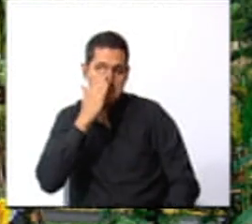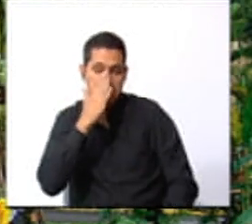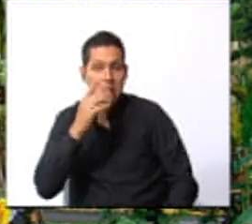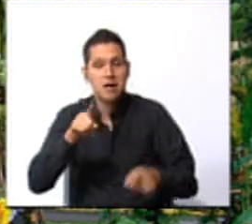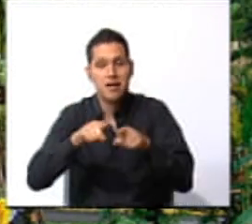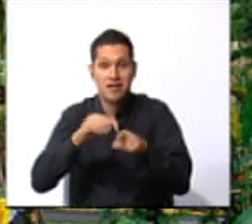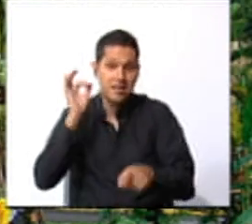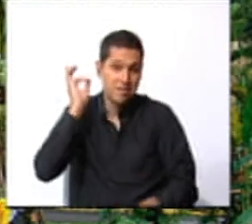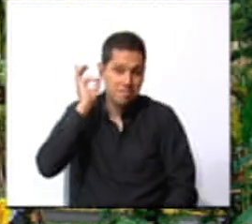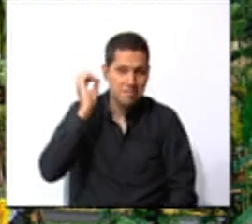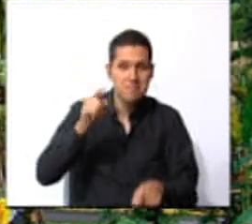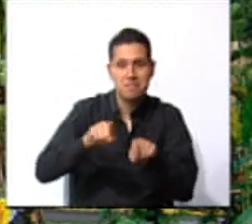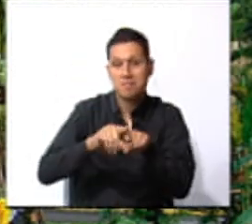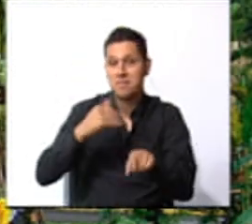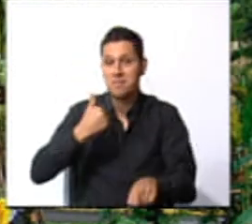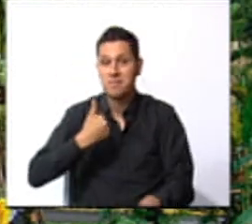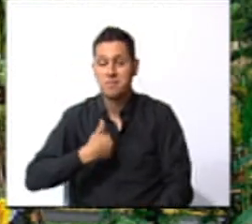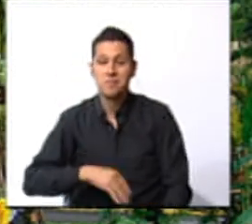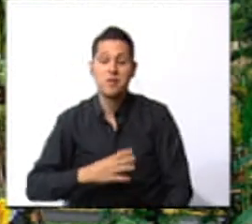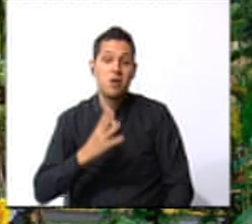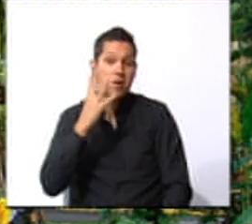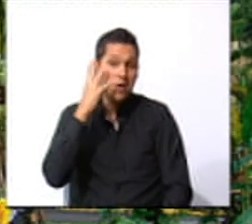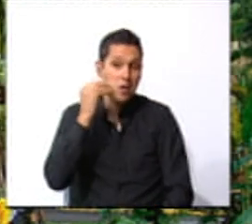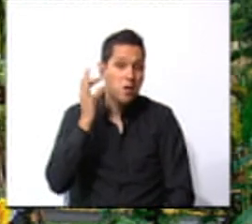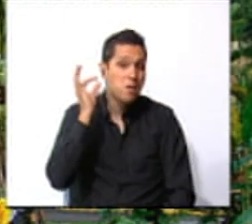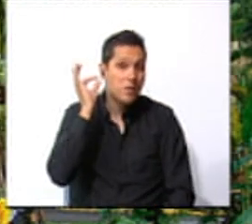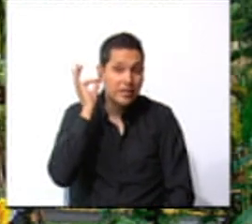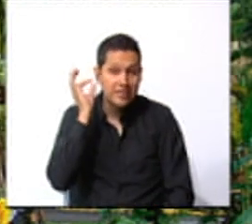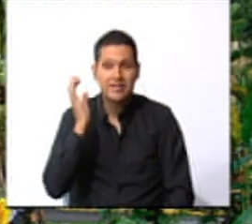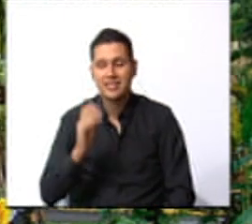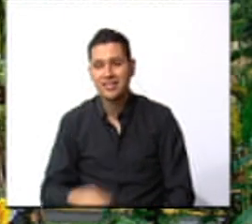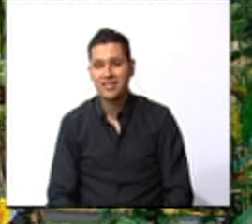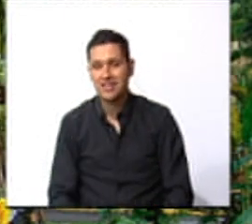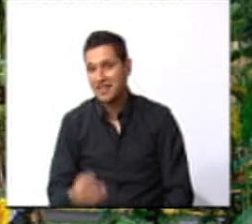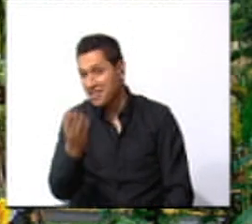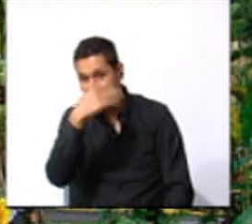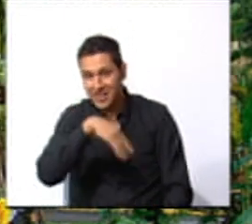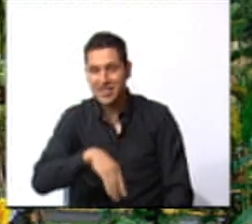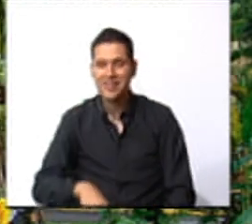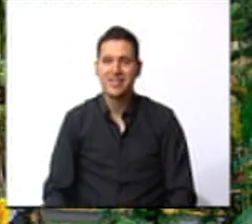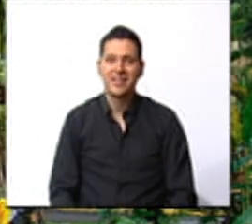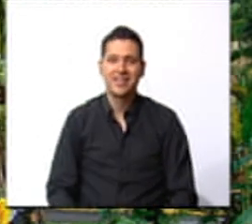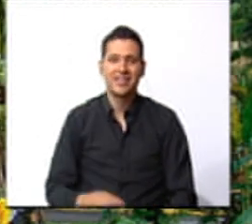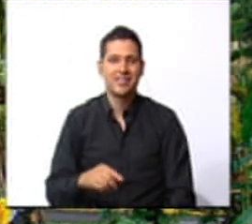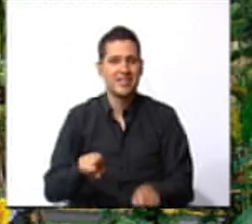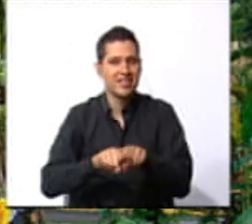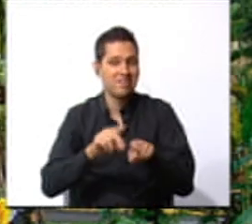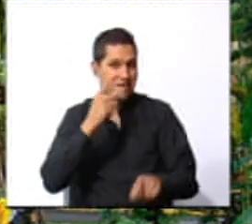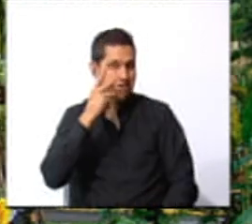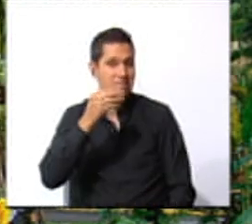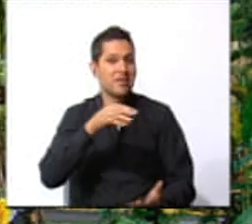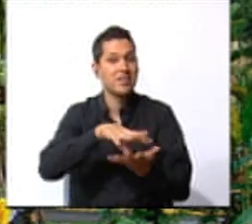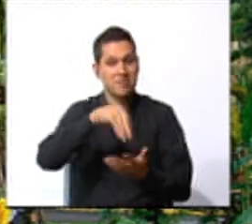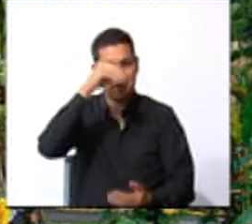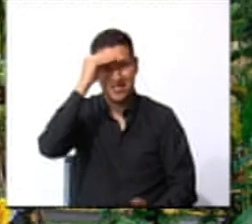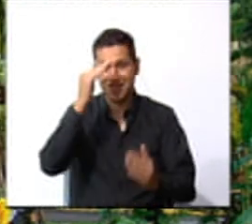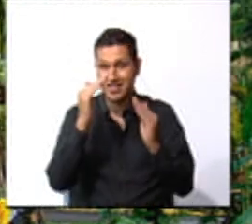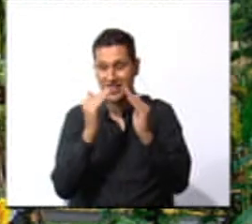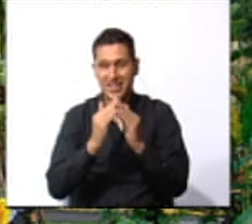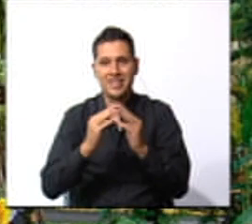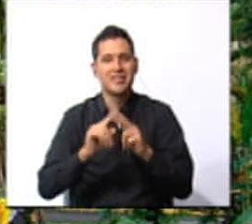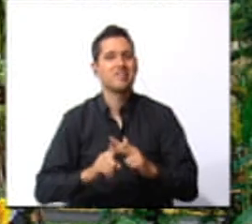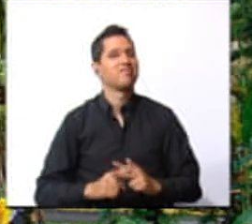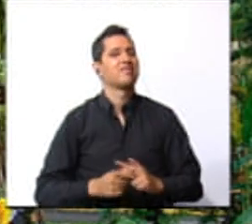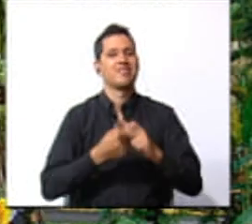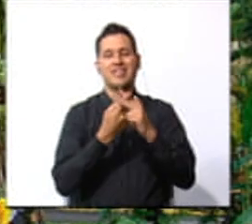sister, brother, your grandma, las abuelitas que también están viendo Aprendo en Casa. Let's start with